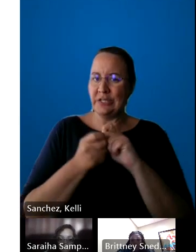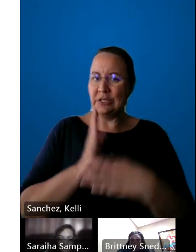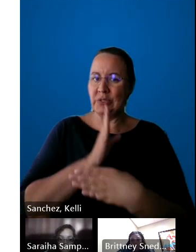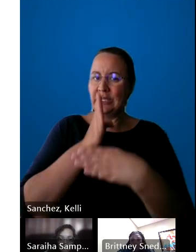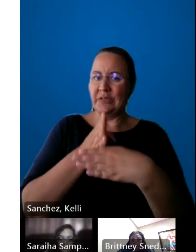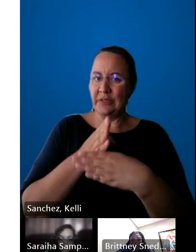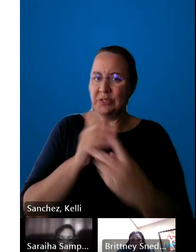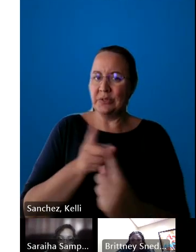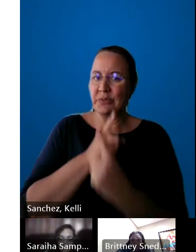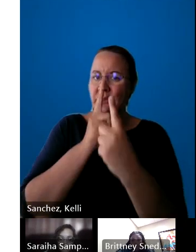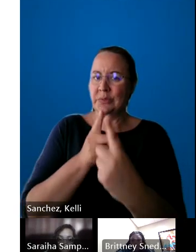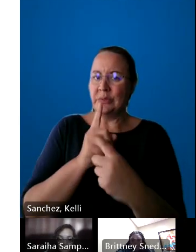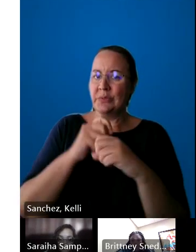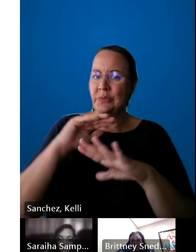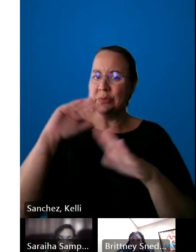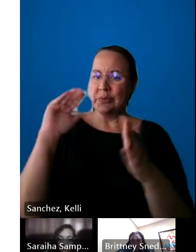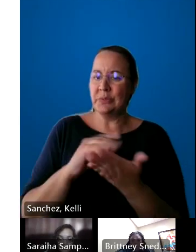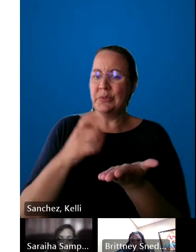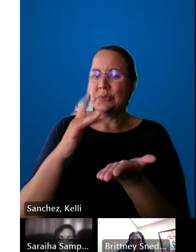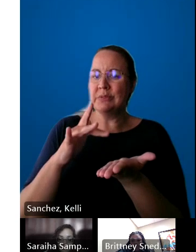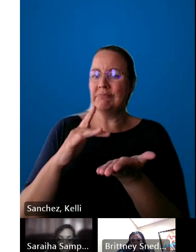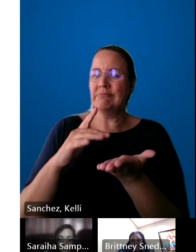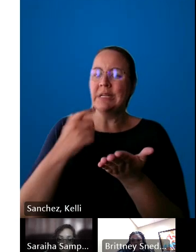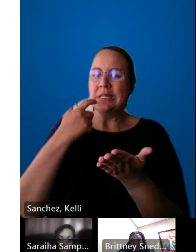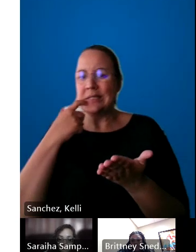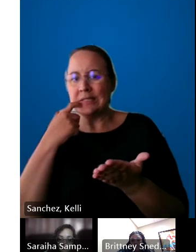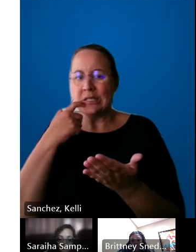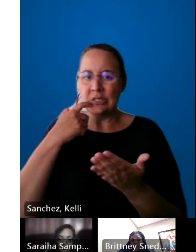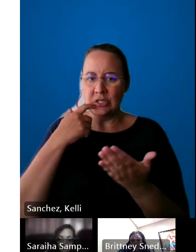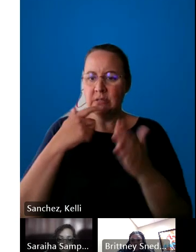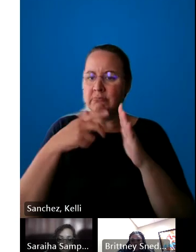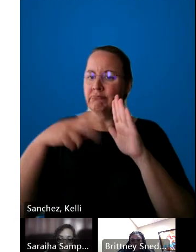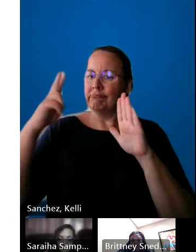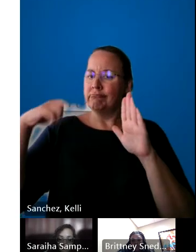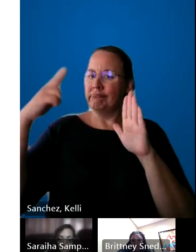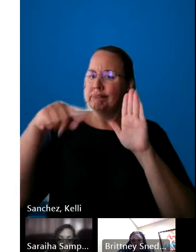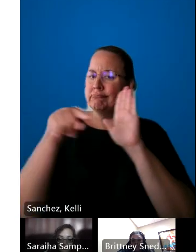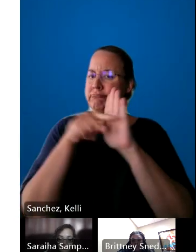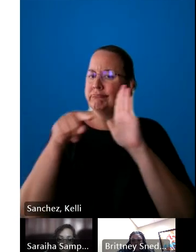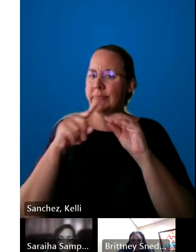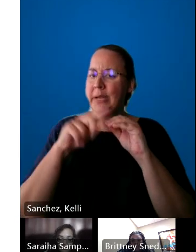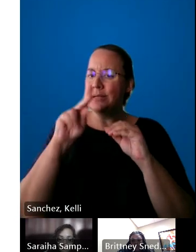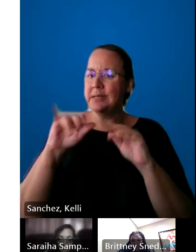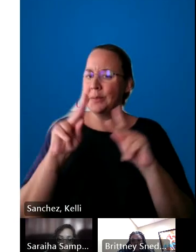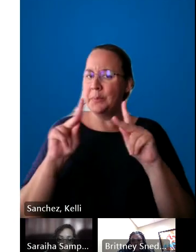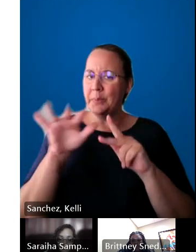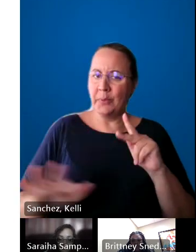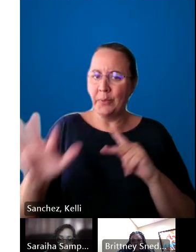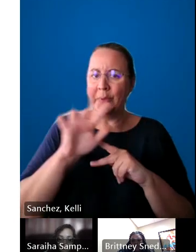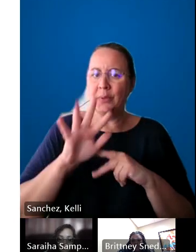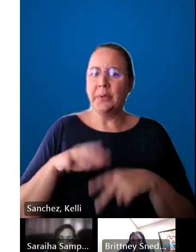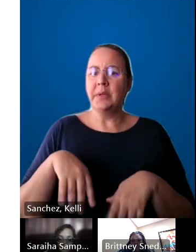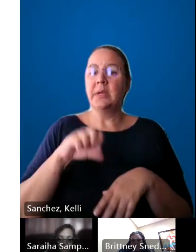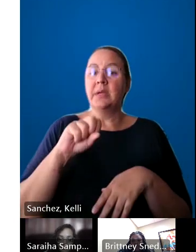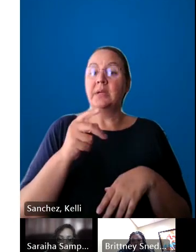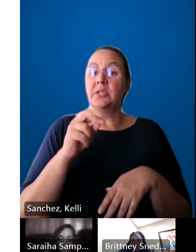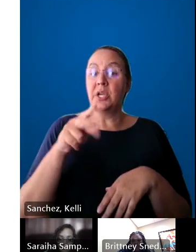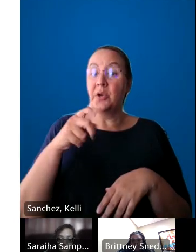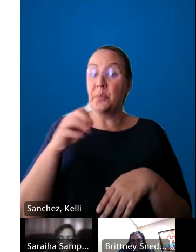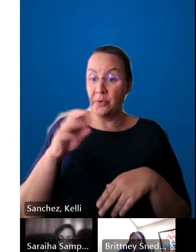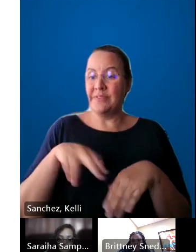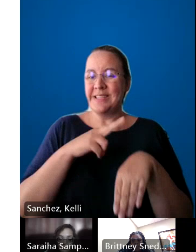intervention aimed to reduce the addiction-related stigma held by Kentuckians. The campaign is delivered by Shatterproof, a